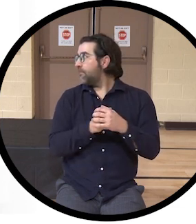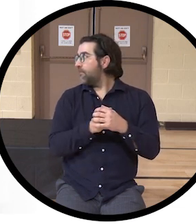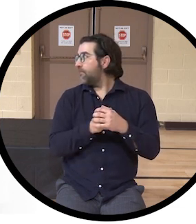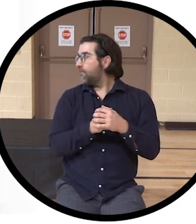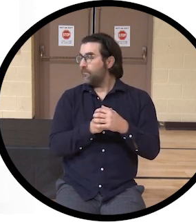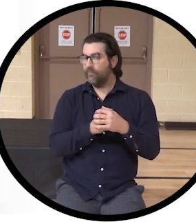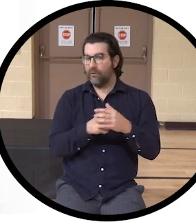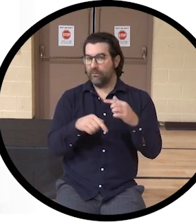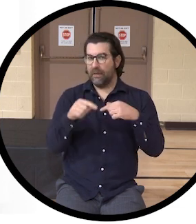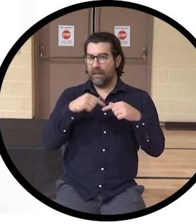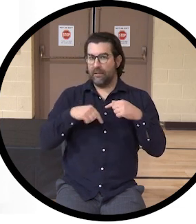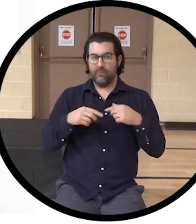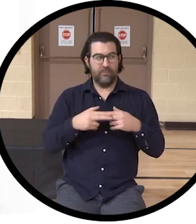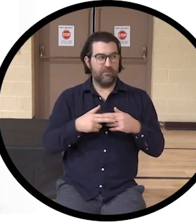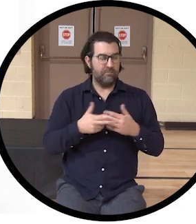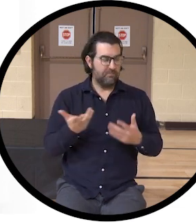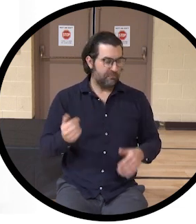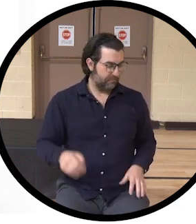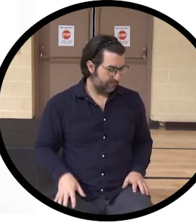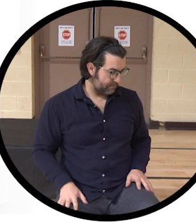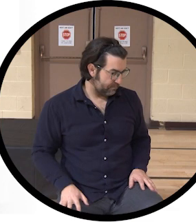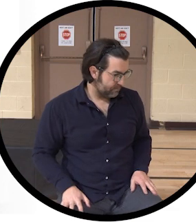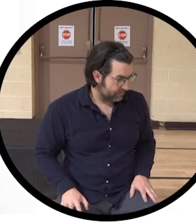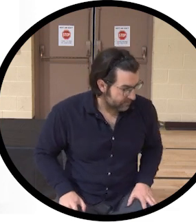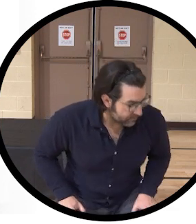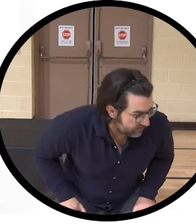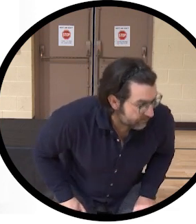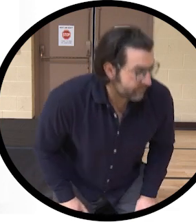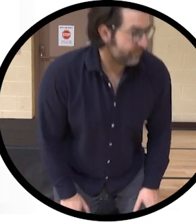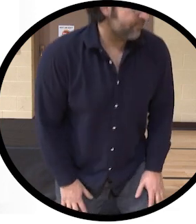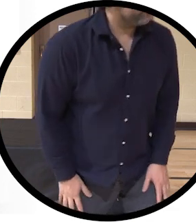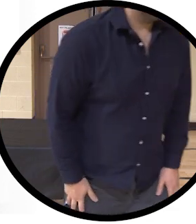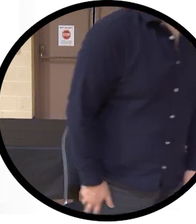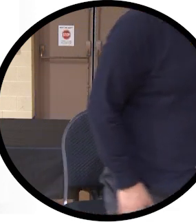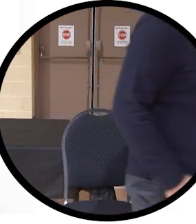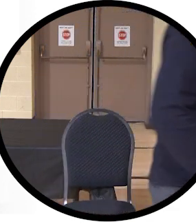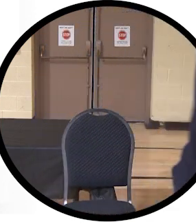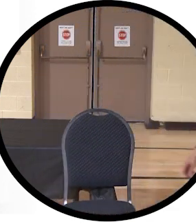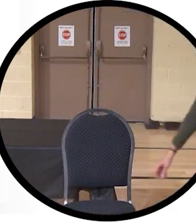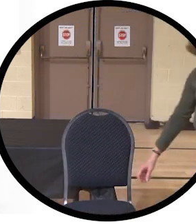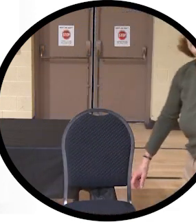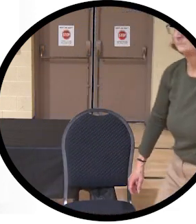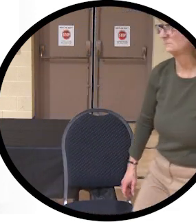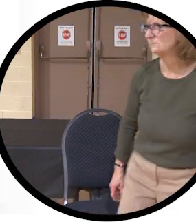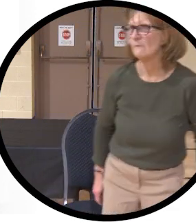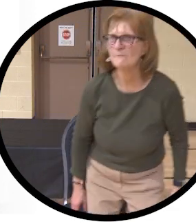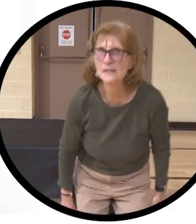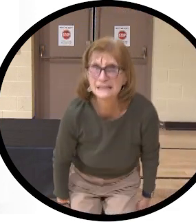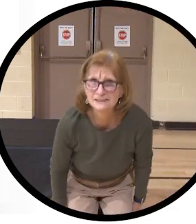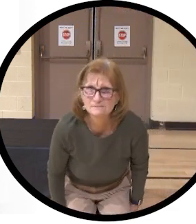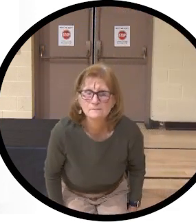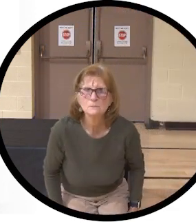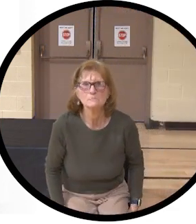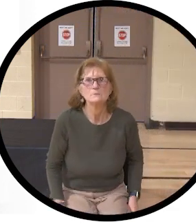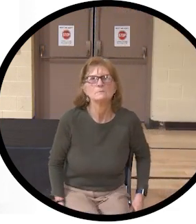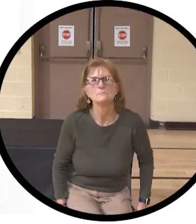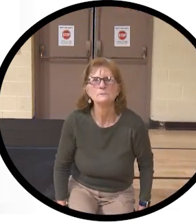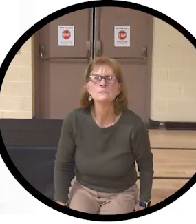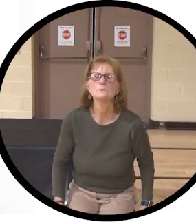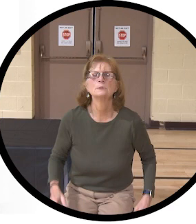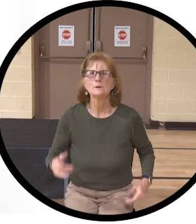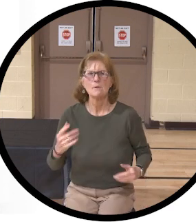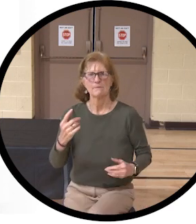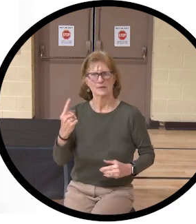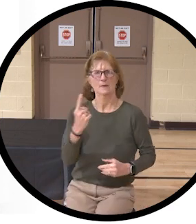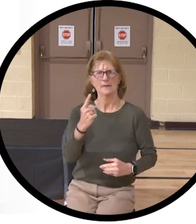Actually, if you could go back real quick, I forgot to say one thing. One other thing I just wanted to note is they're very concentrated